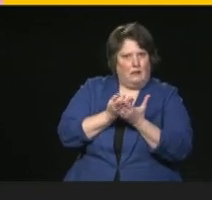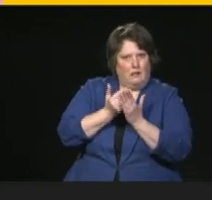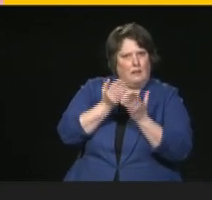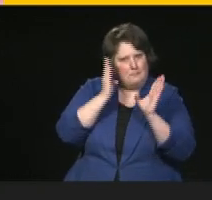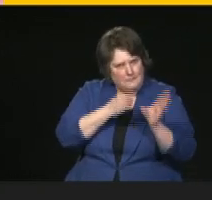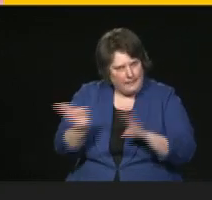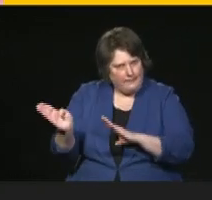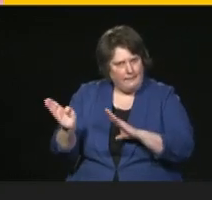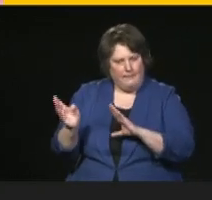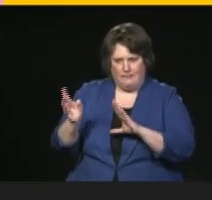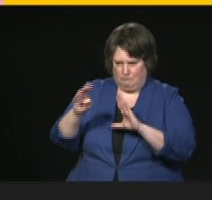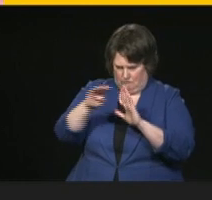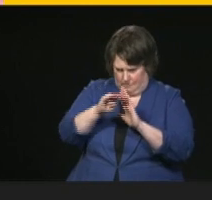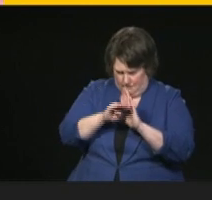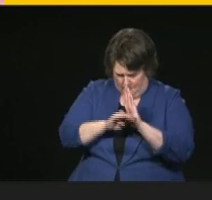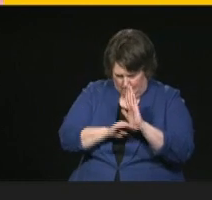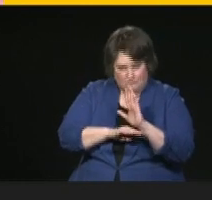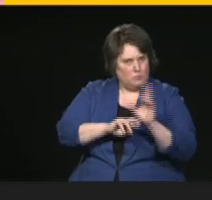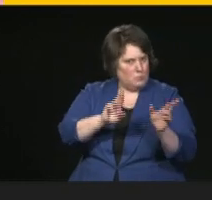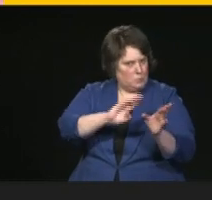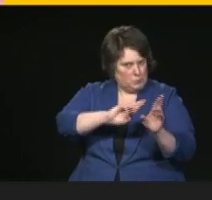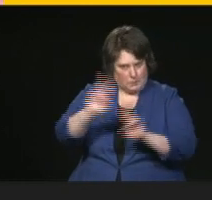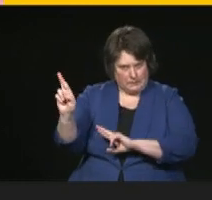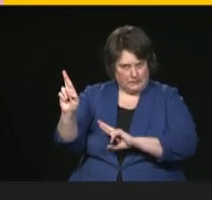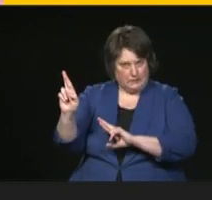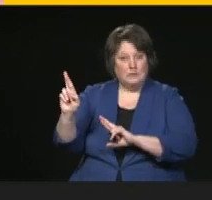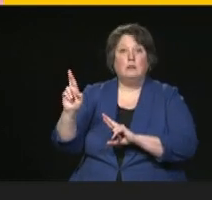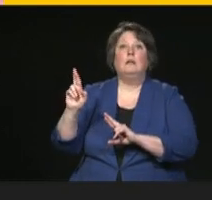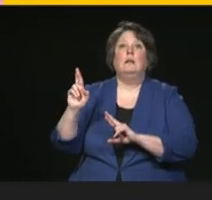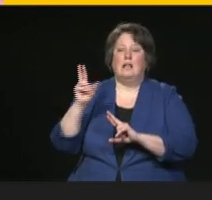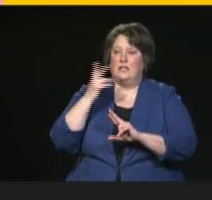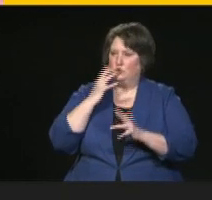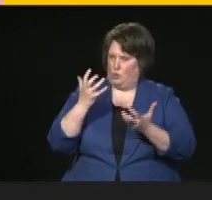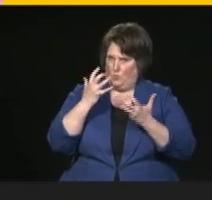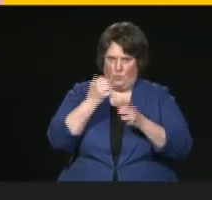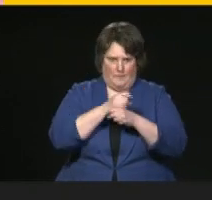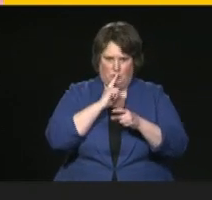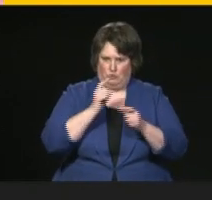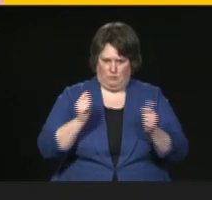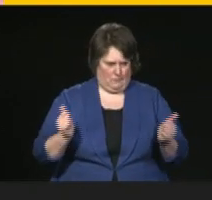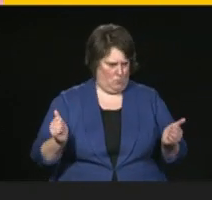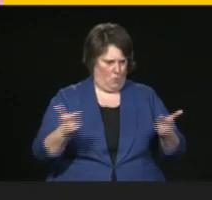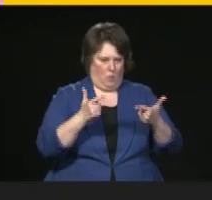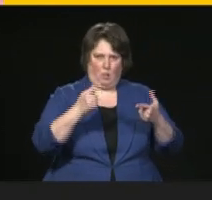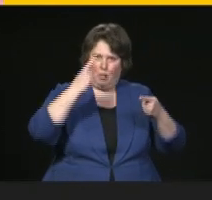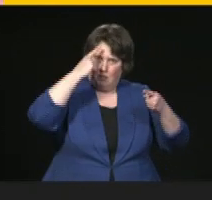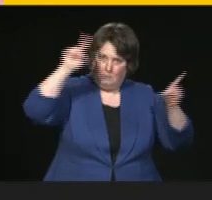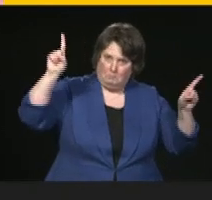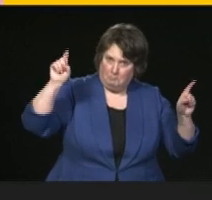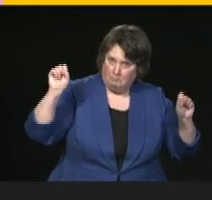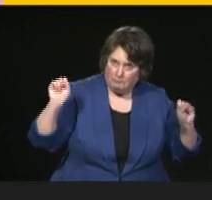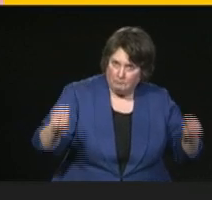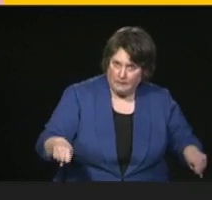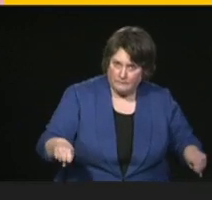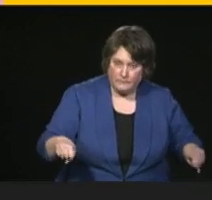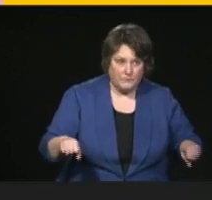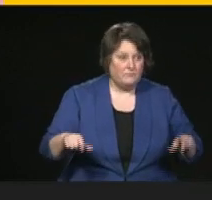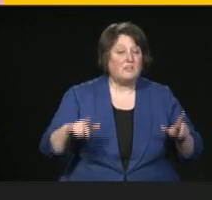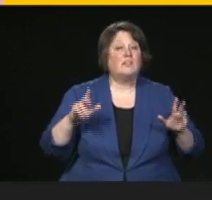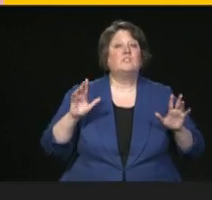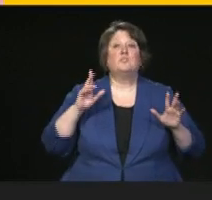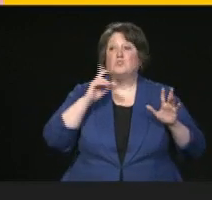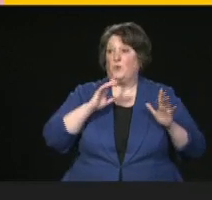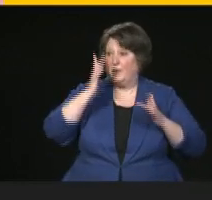sure that Canadians weather the storm and that we are all in good shape and able to shovel our way